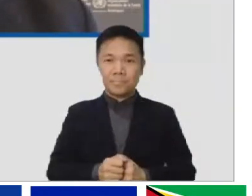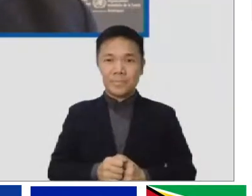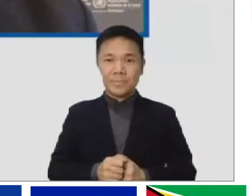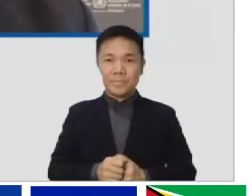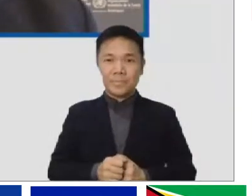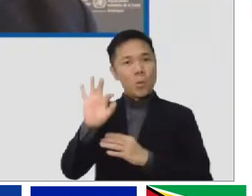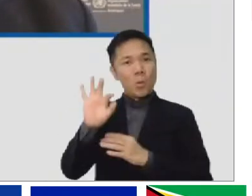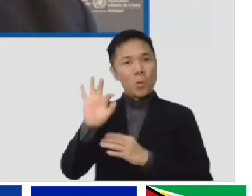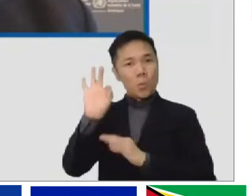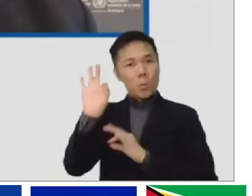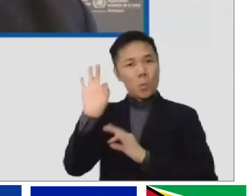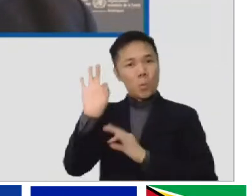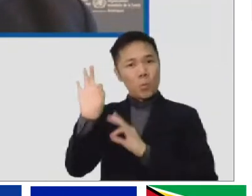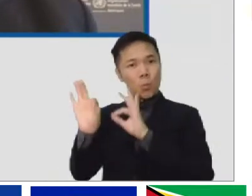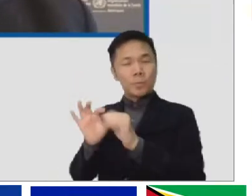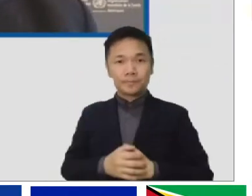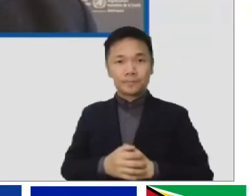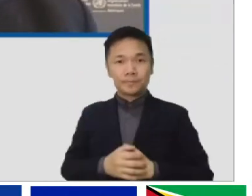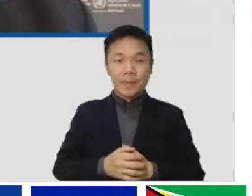this.